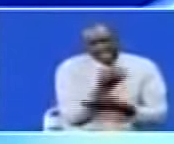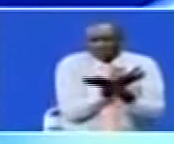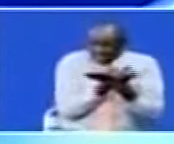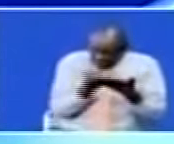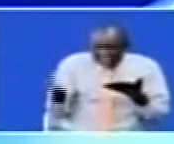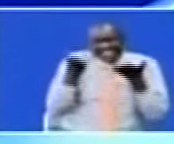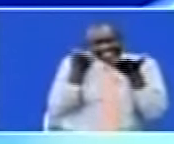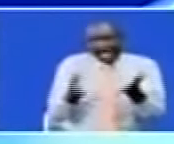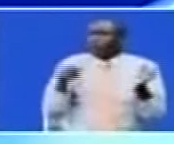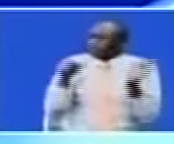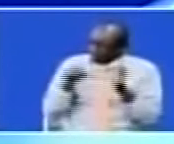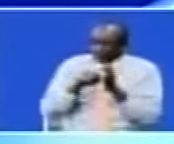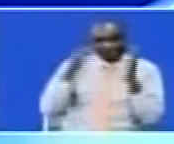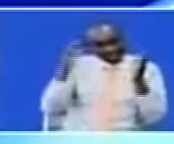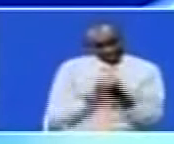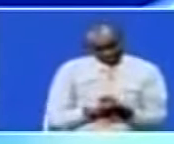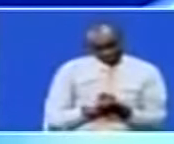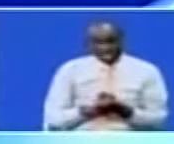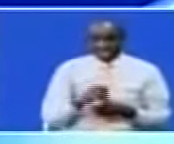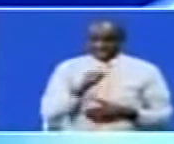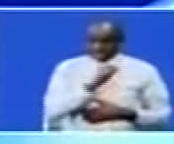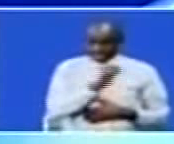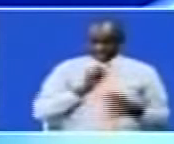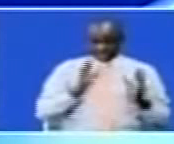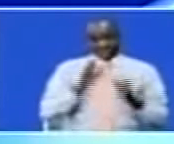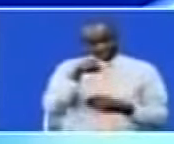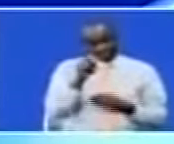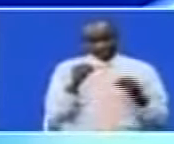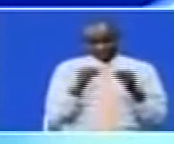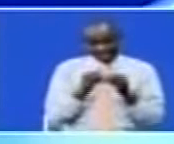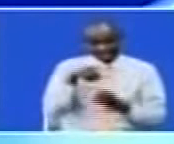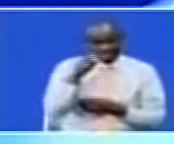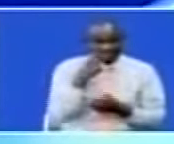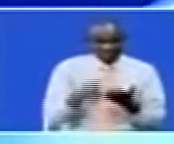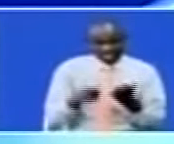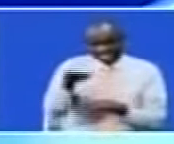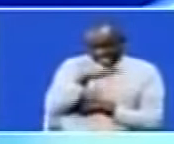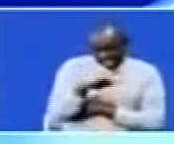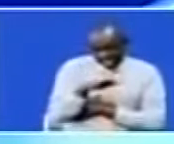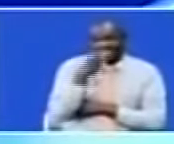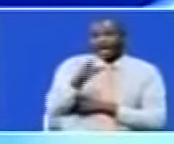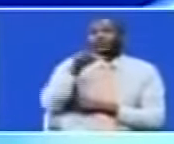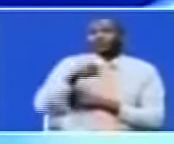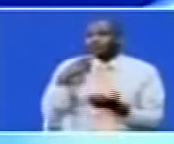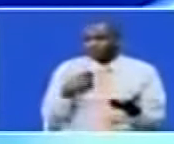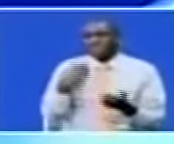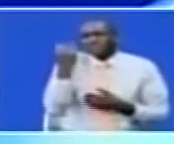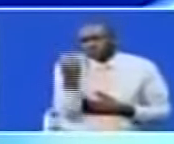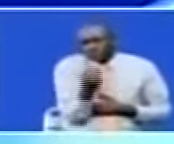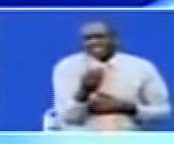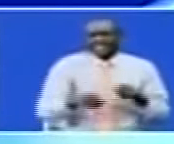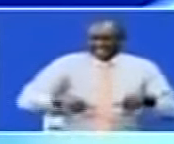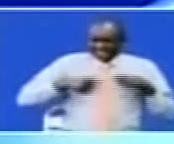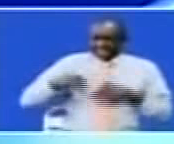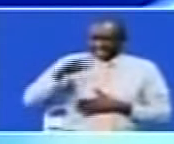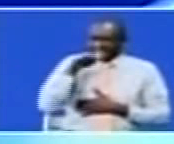to draw sharp reactions. The Senate Committee on Energy, which had toured the affected areas, has now demanded that children living within